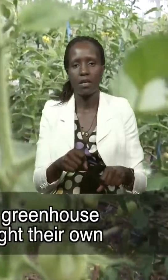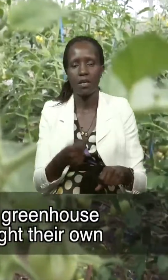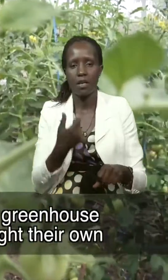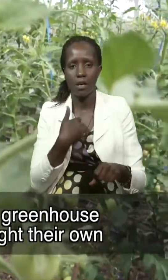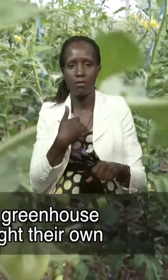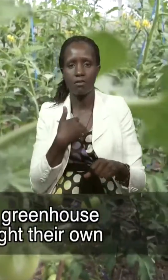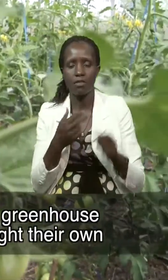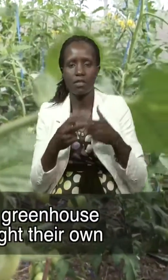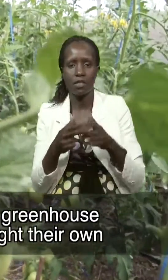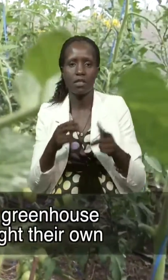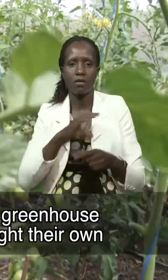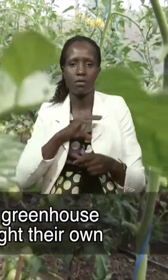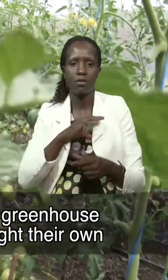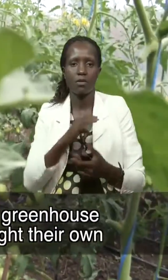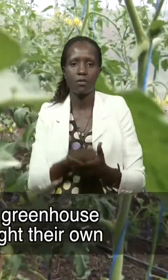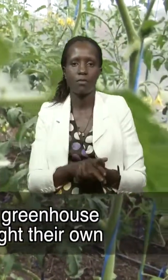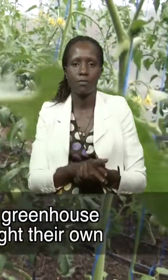greenhouse wameweka sawa.